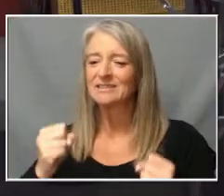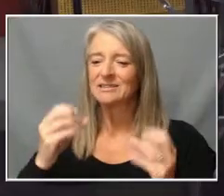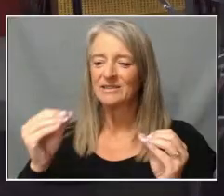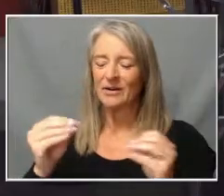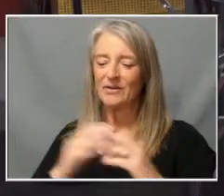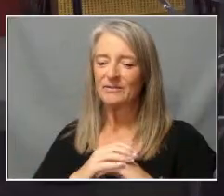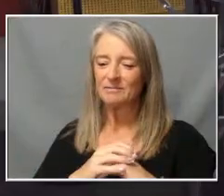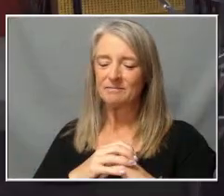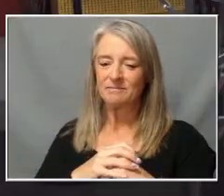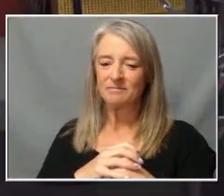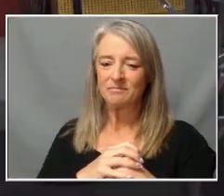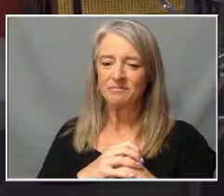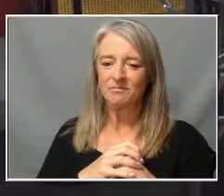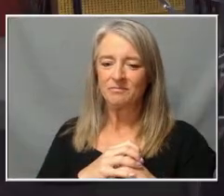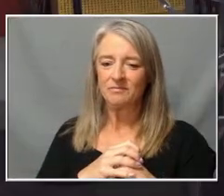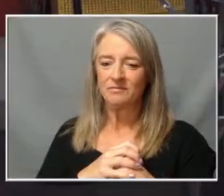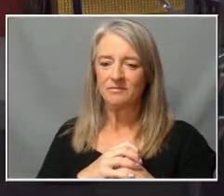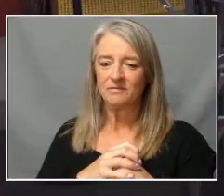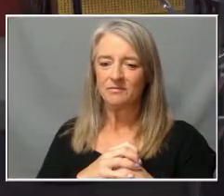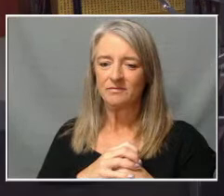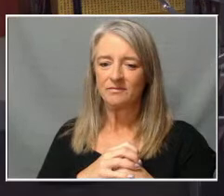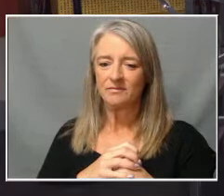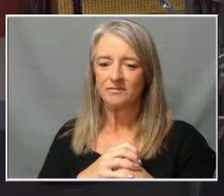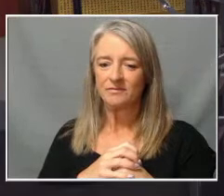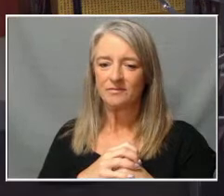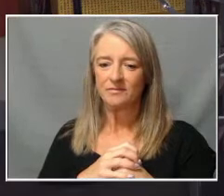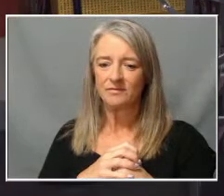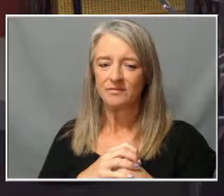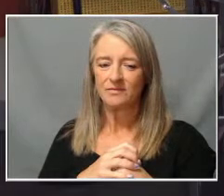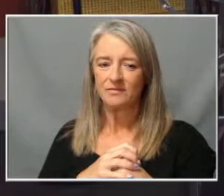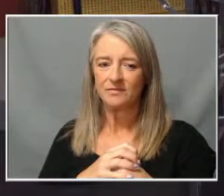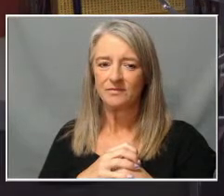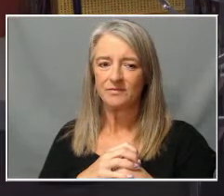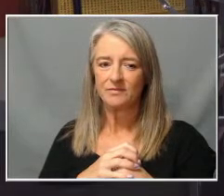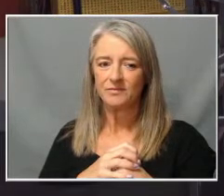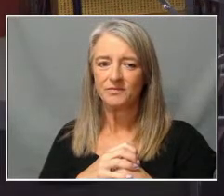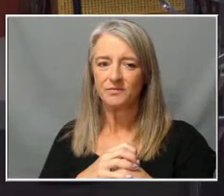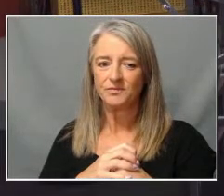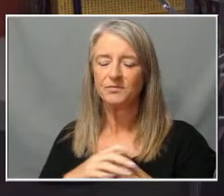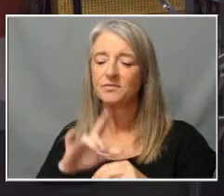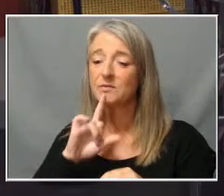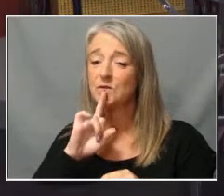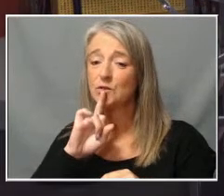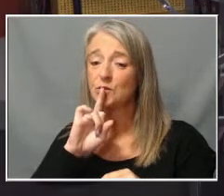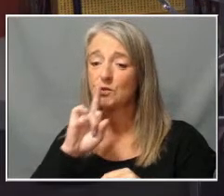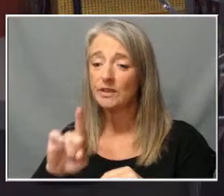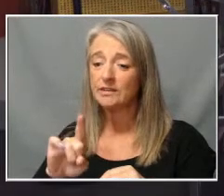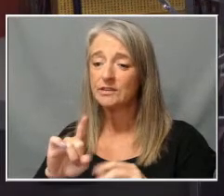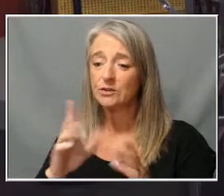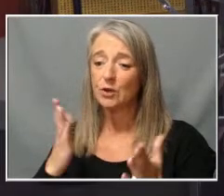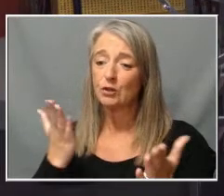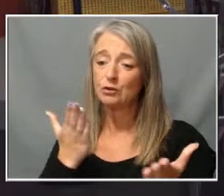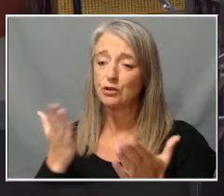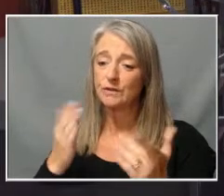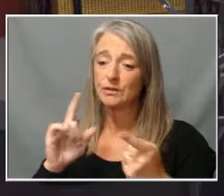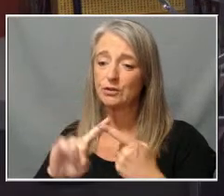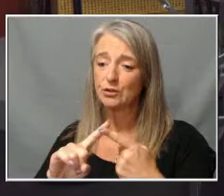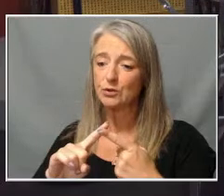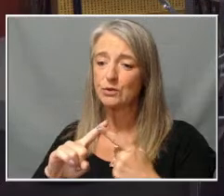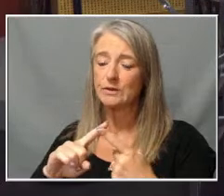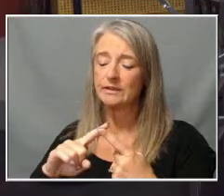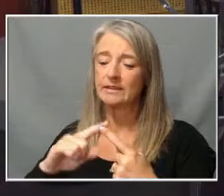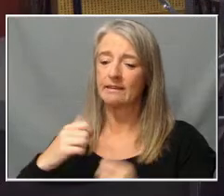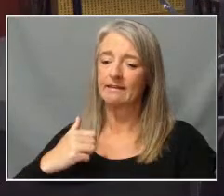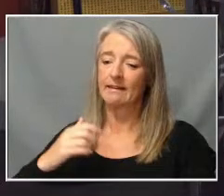but I think you know what he means, and he's Yeah, wishing yeah. you well. And quite frankly, you are of service to the Sure. amputee community, so we